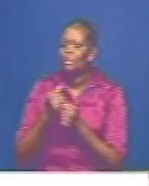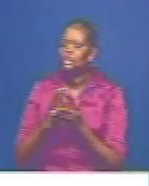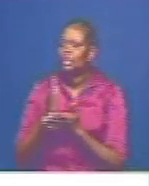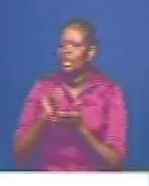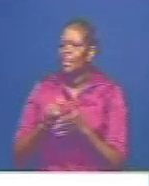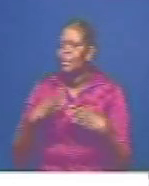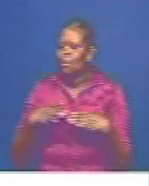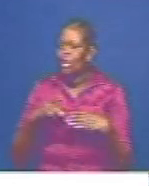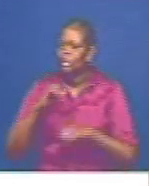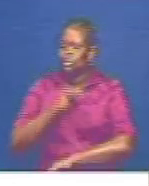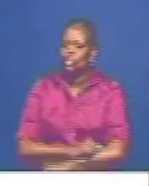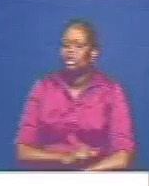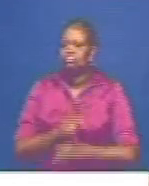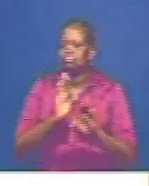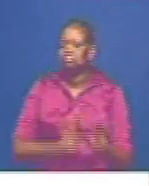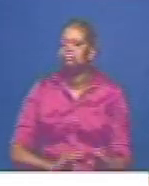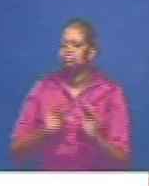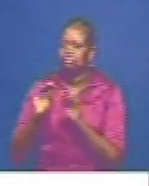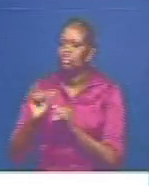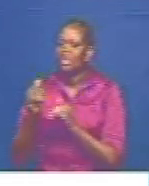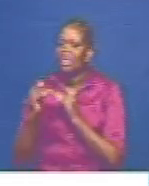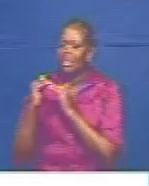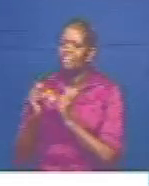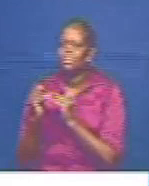They transit to the next level. So